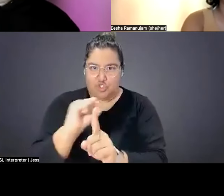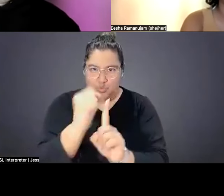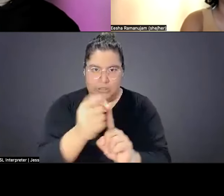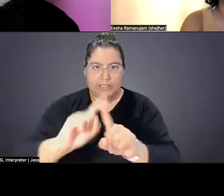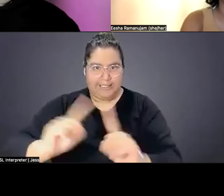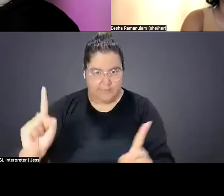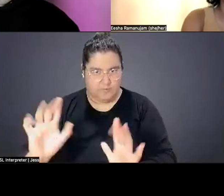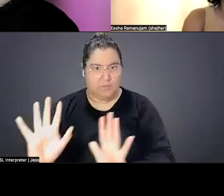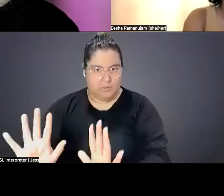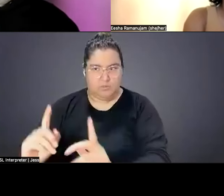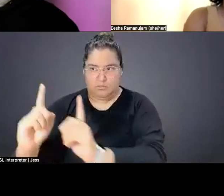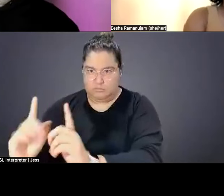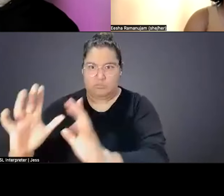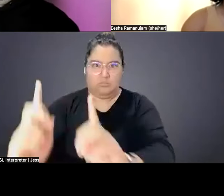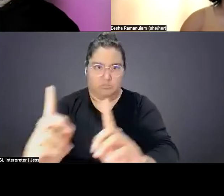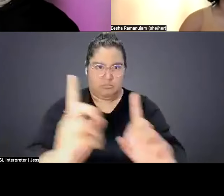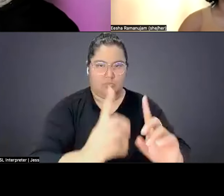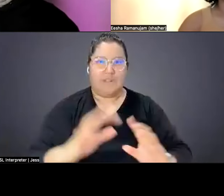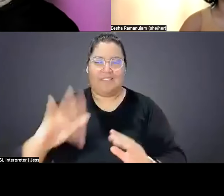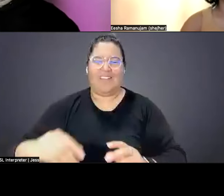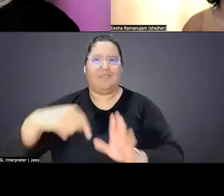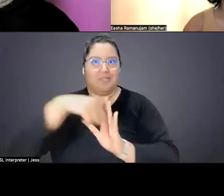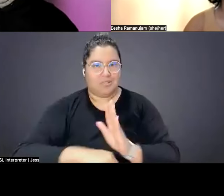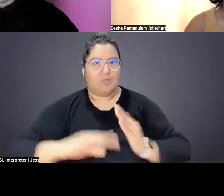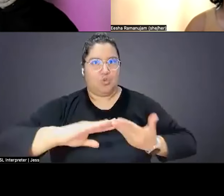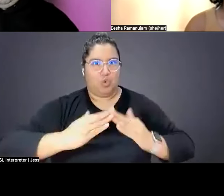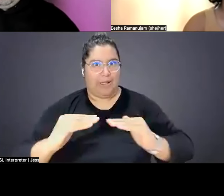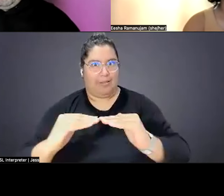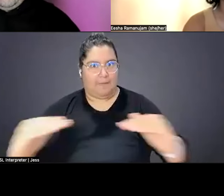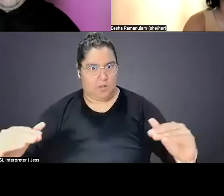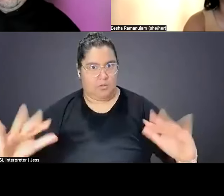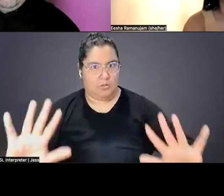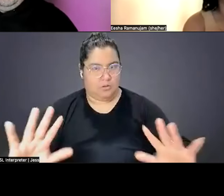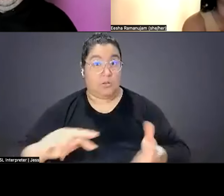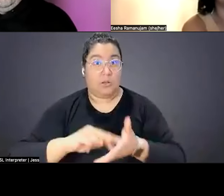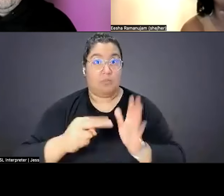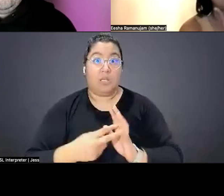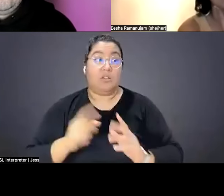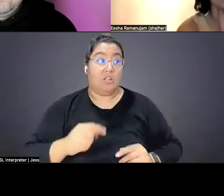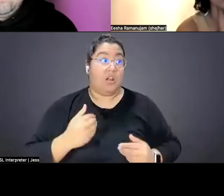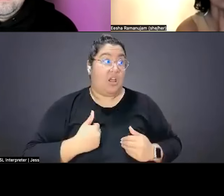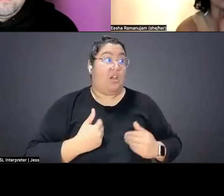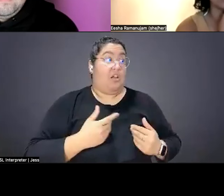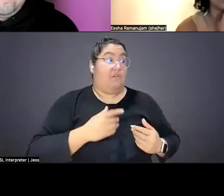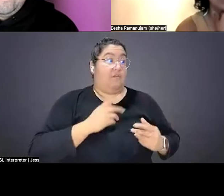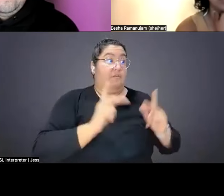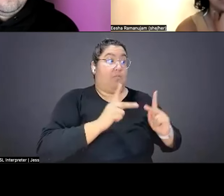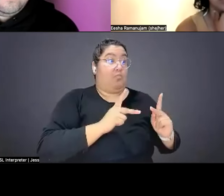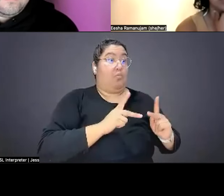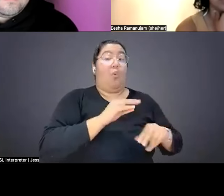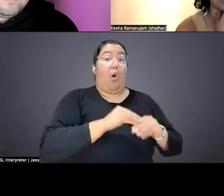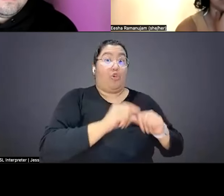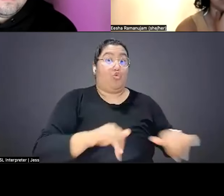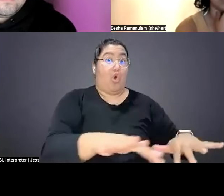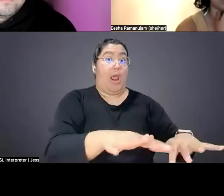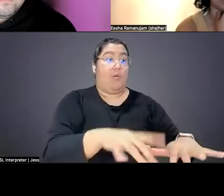deep community level. So you need to have people who are on the ground that experienced these issues that aren't just one